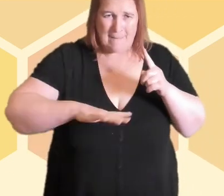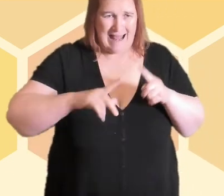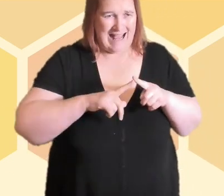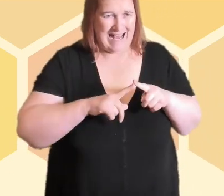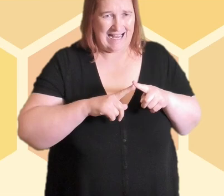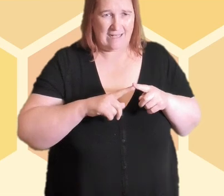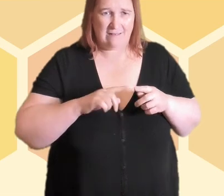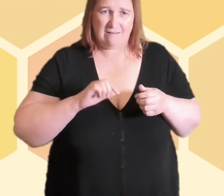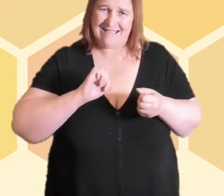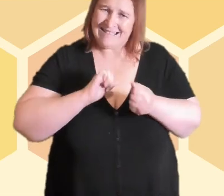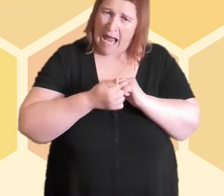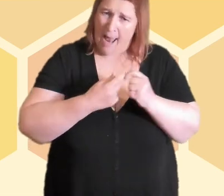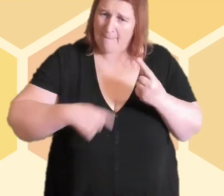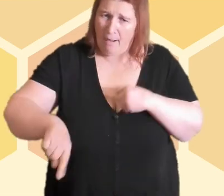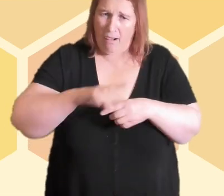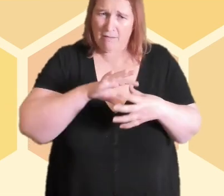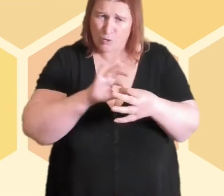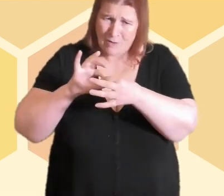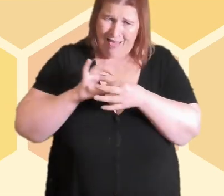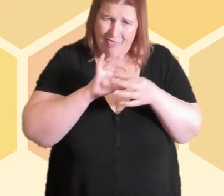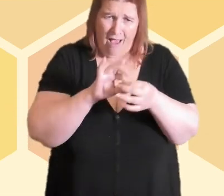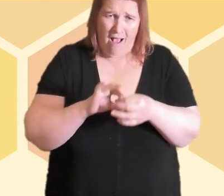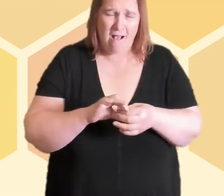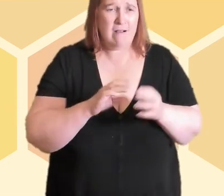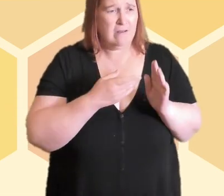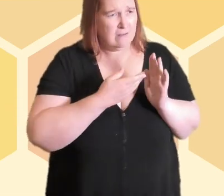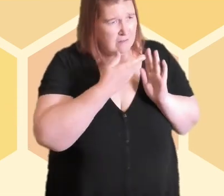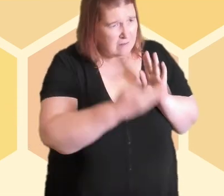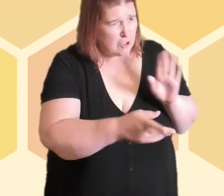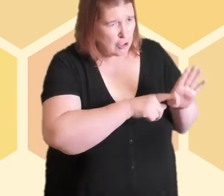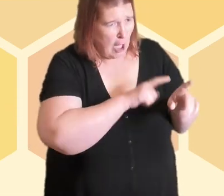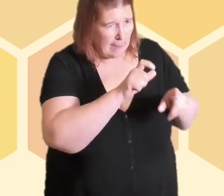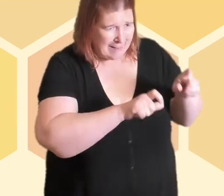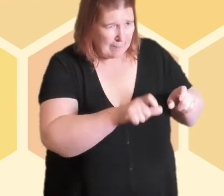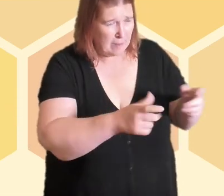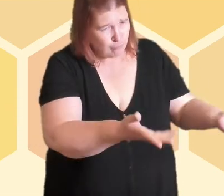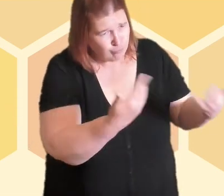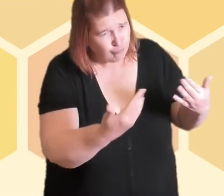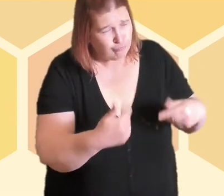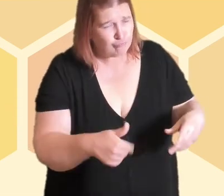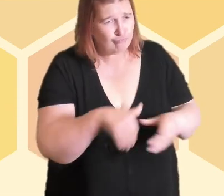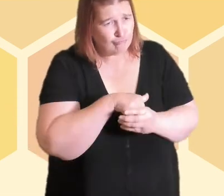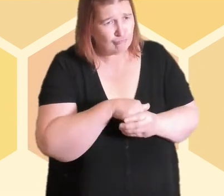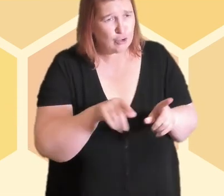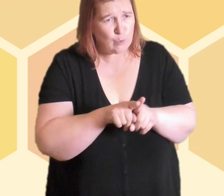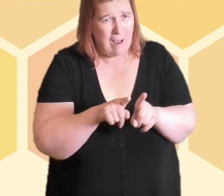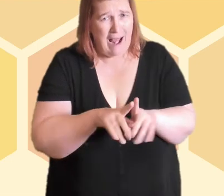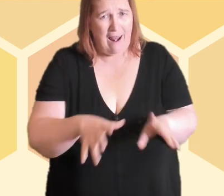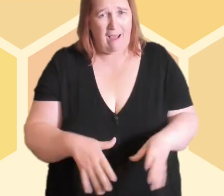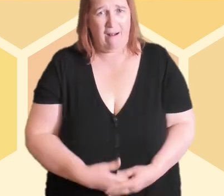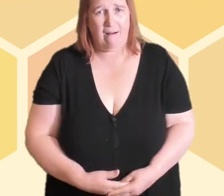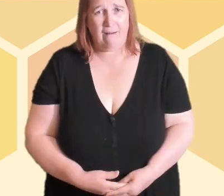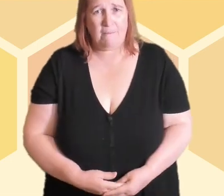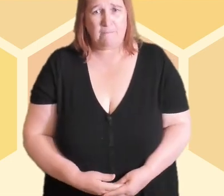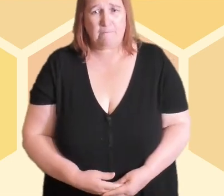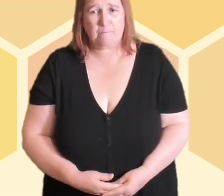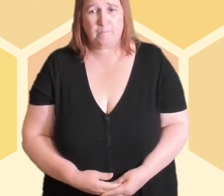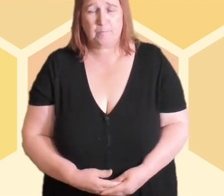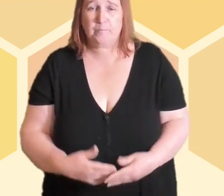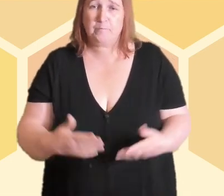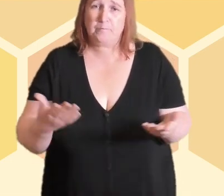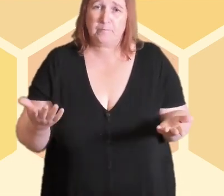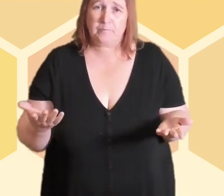Jesus. We would love to talk some more to you about this. We know it might be lots of new ideas, but we have